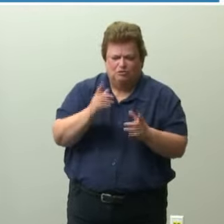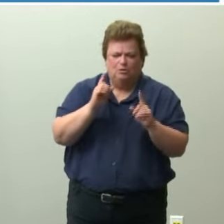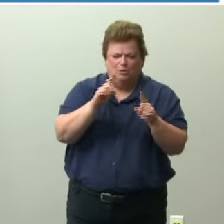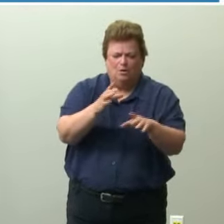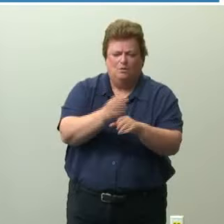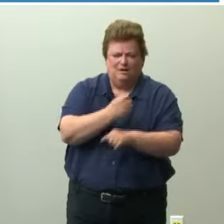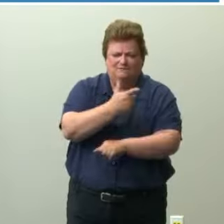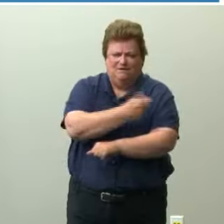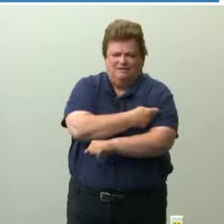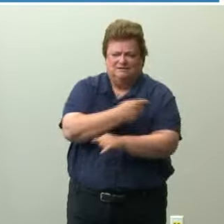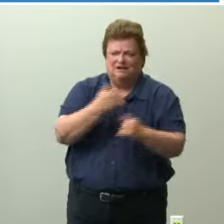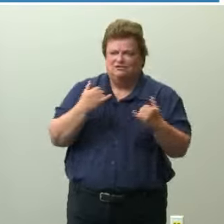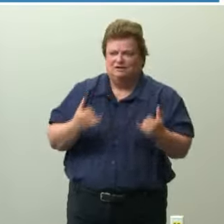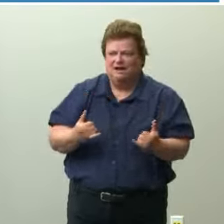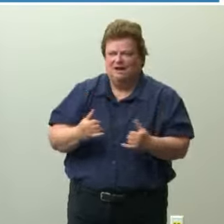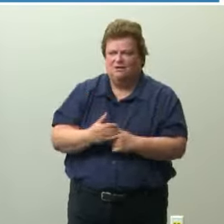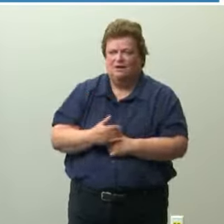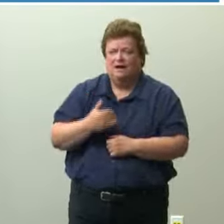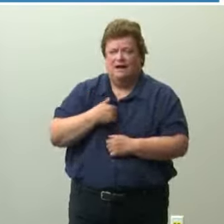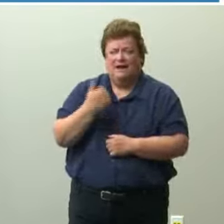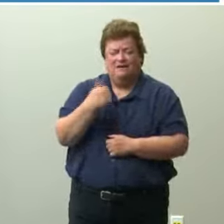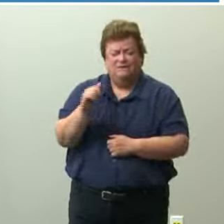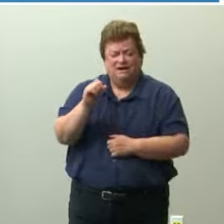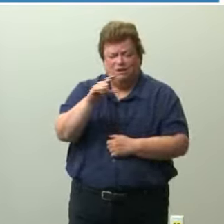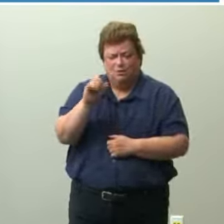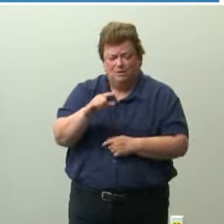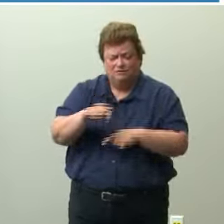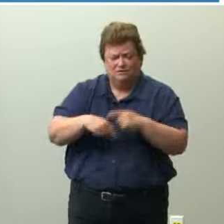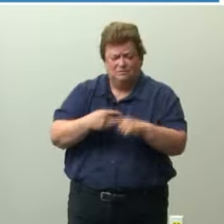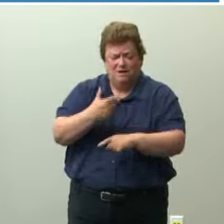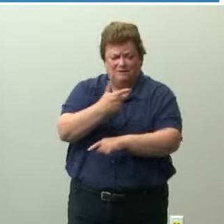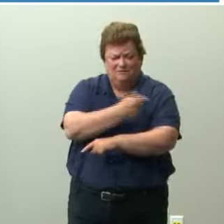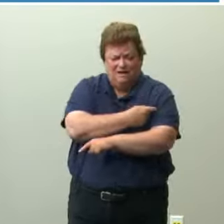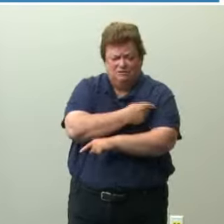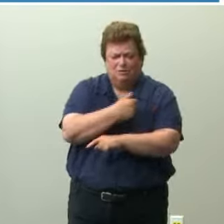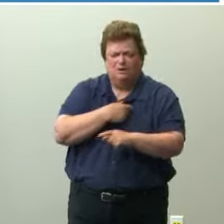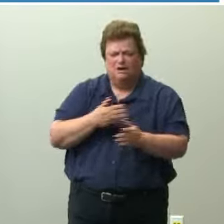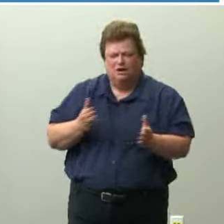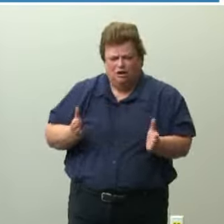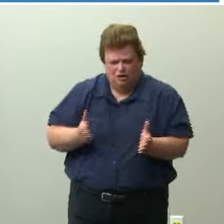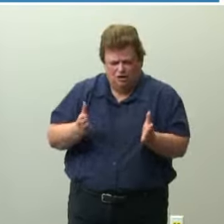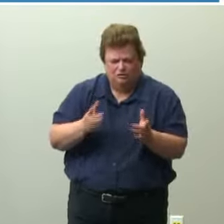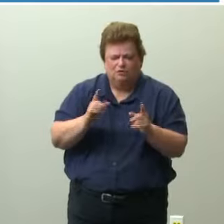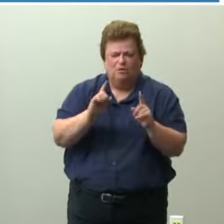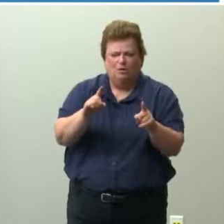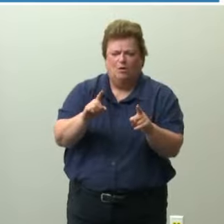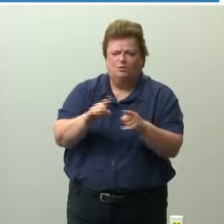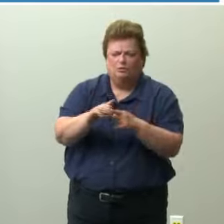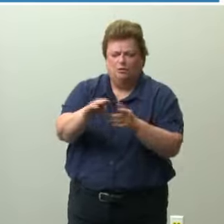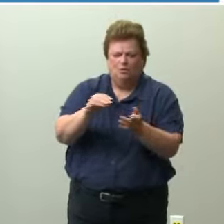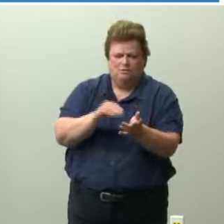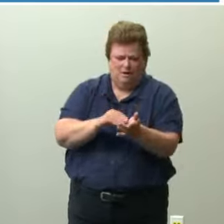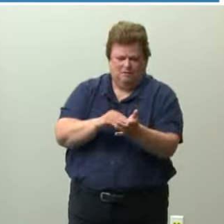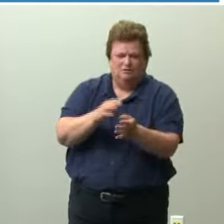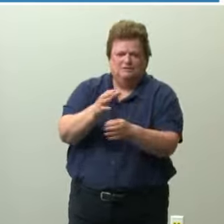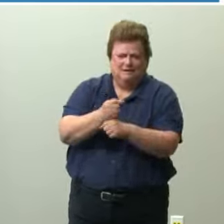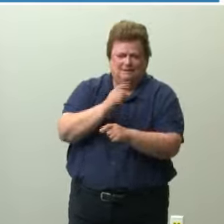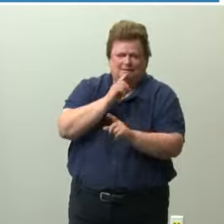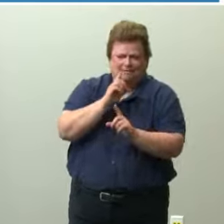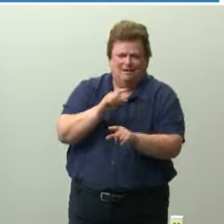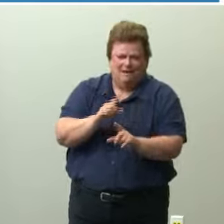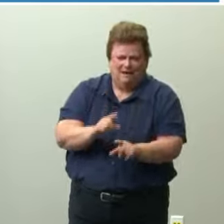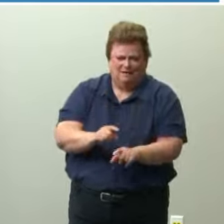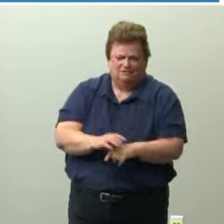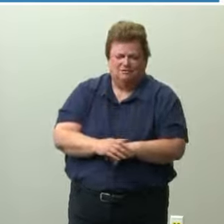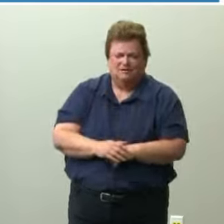vaccinated now. And if you have questions about vaccine, again, we urge you to get answers from your healthcare providers,